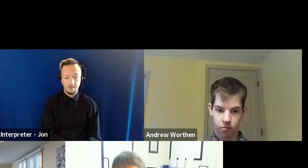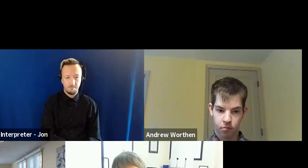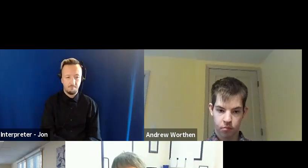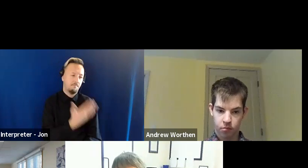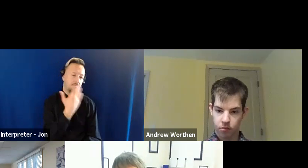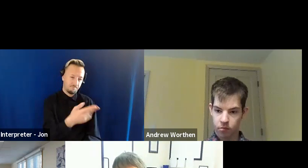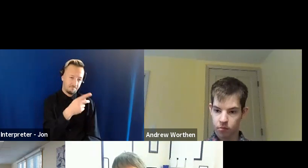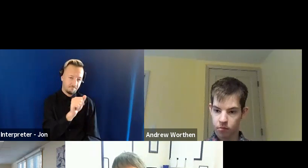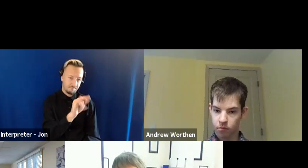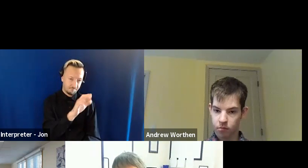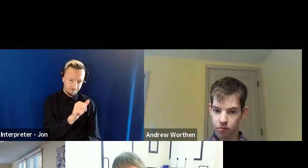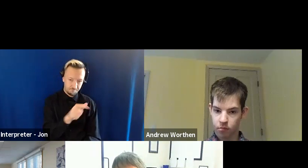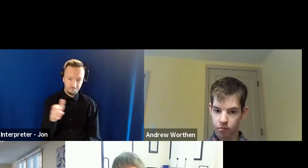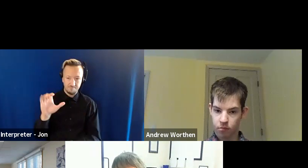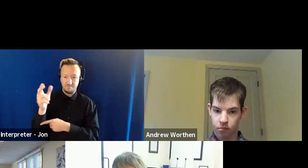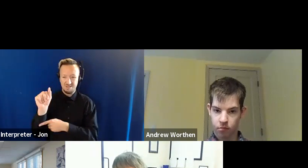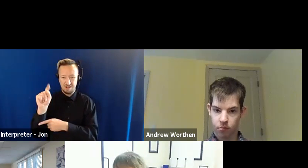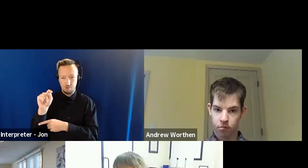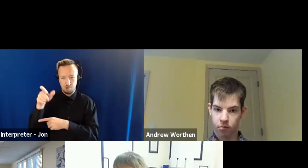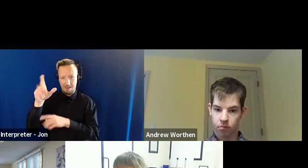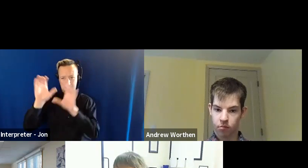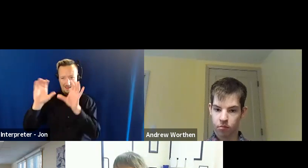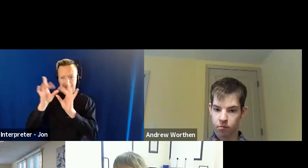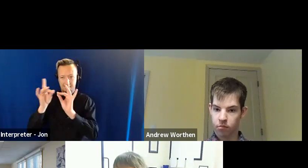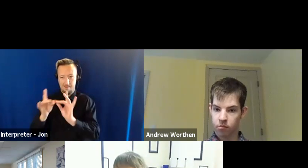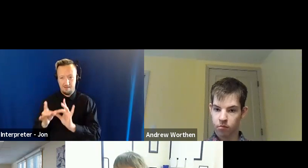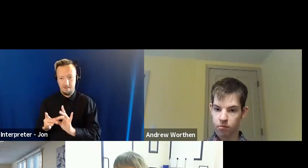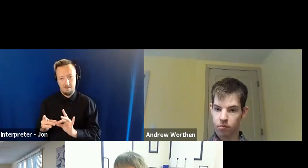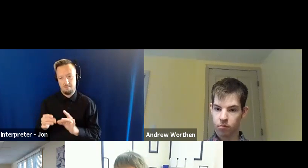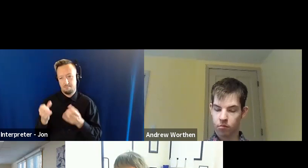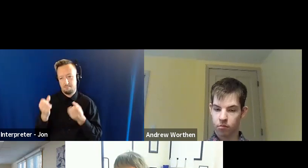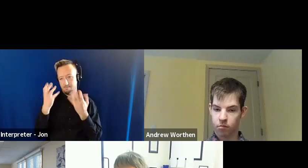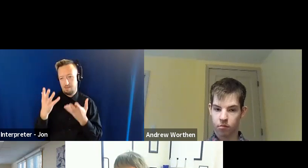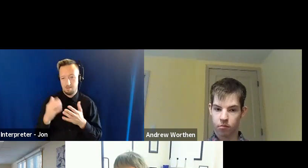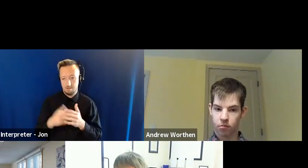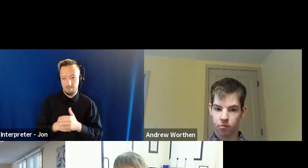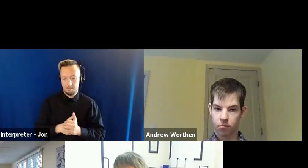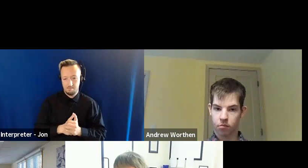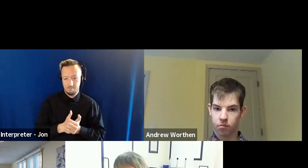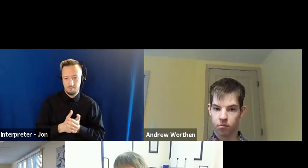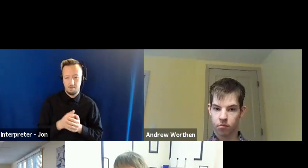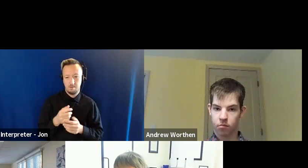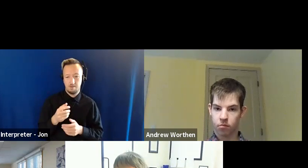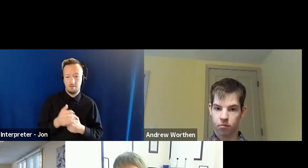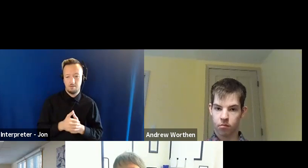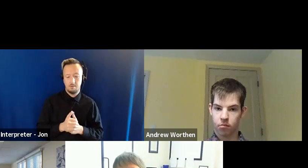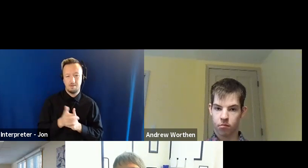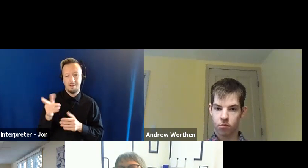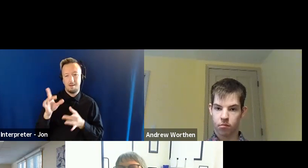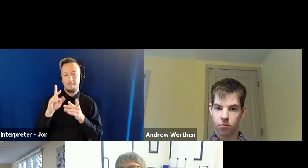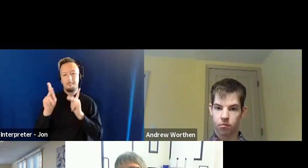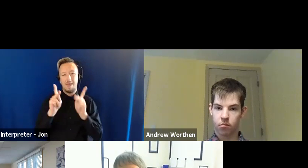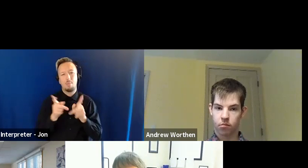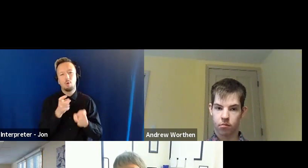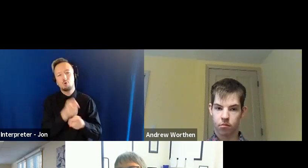there are a number of folks in chat that are resonating with what you said, including comments about jokes and things like that.